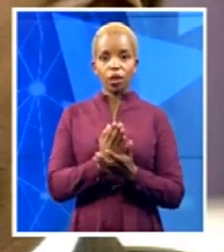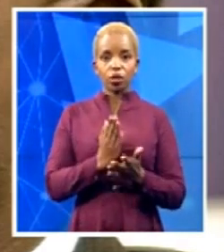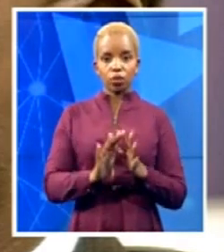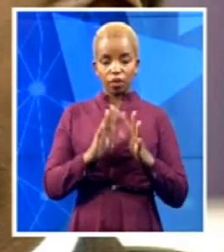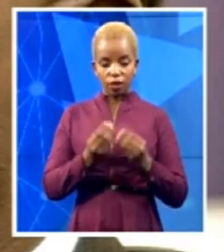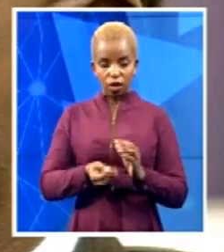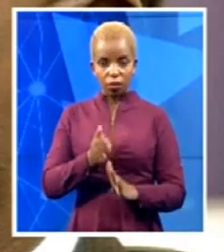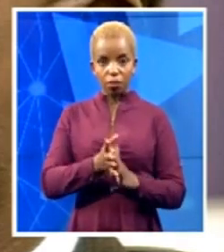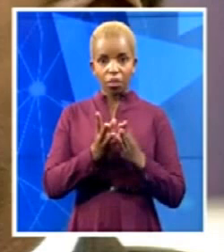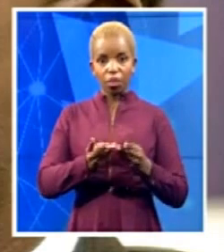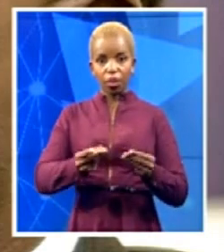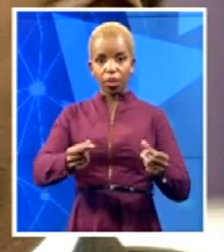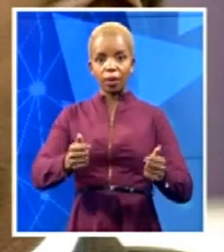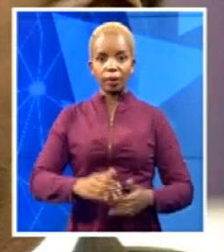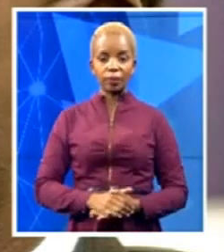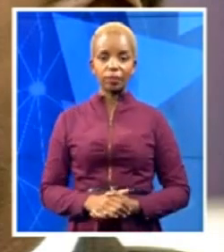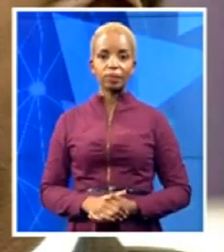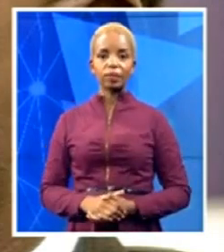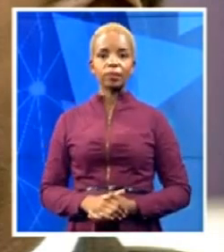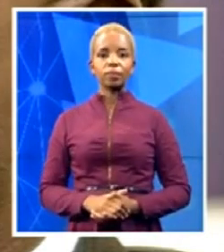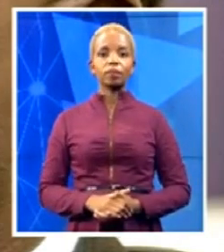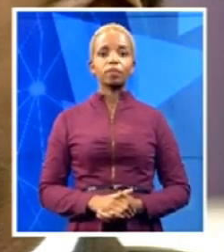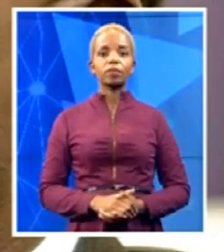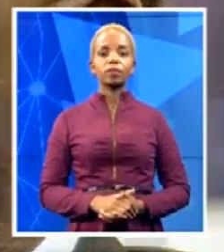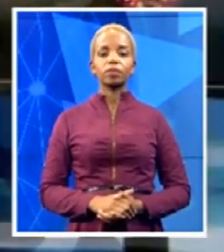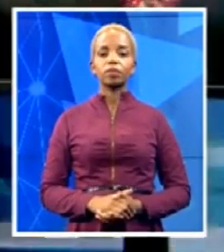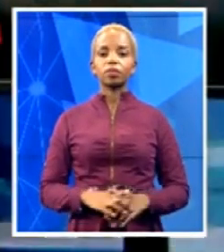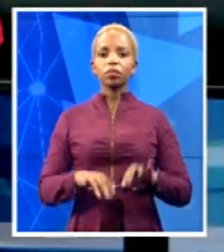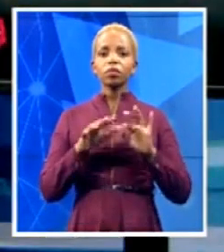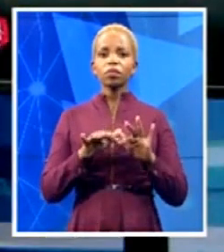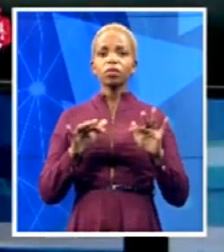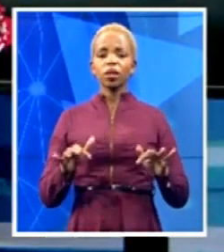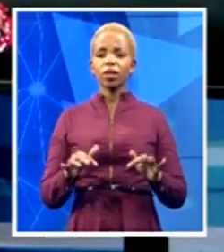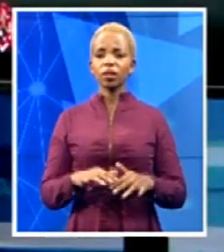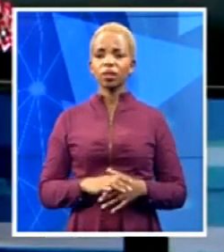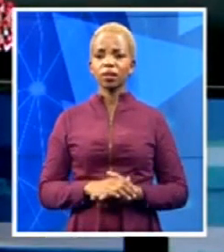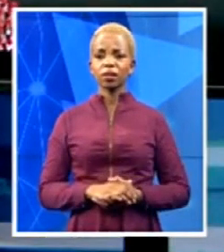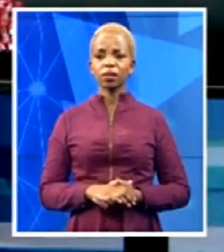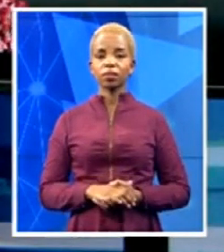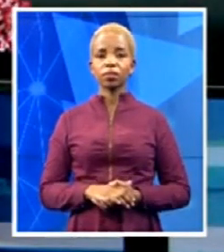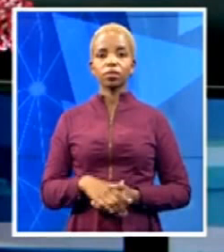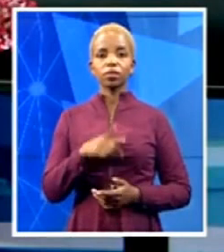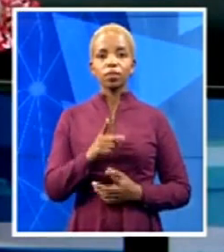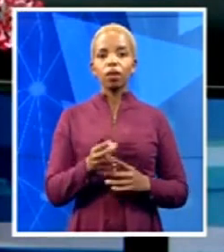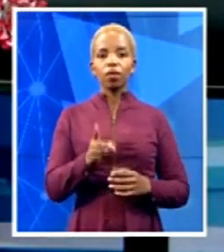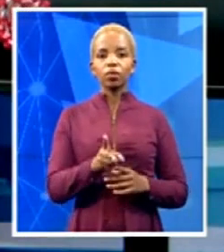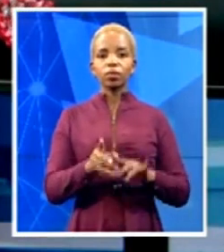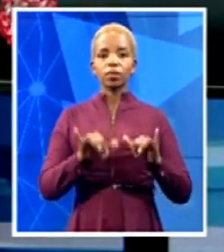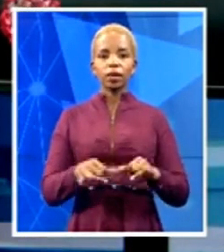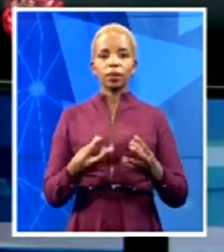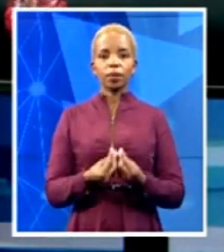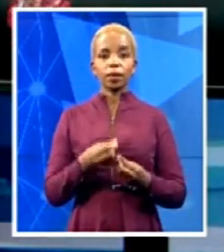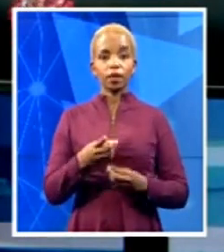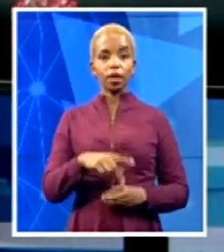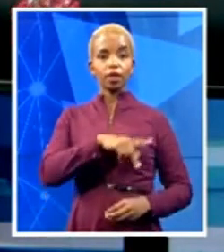On Thursday, we're not preaching to the people who are not converted. On Thursday, when the president was announcing the extension of the lockdown, he also made